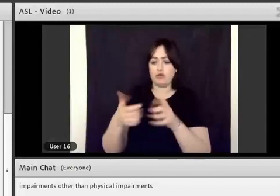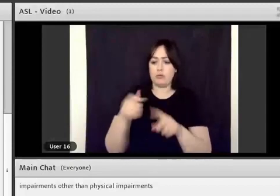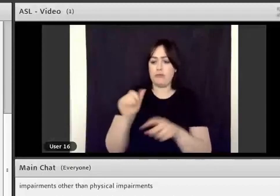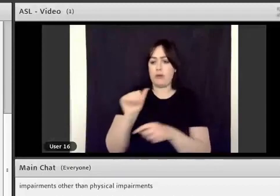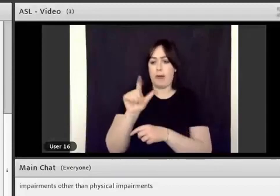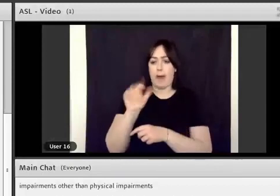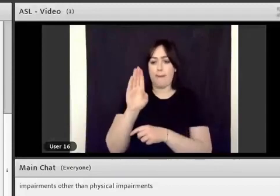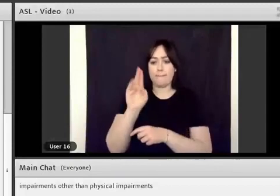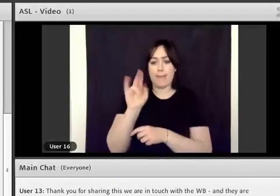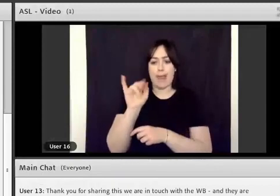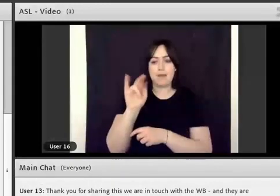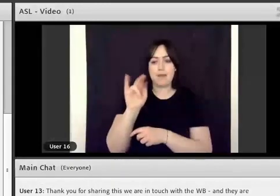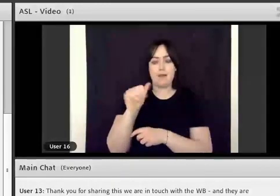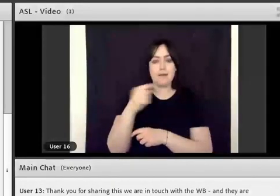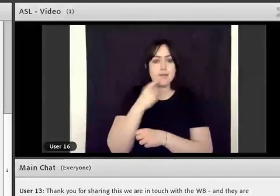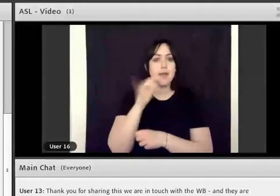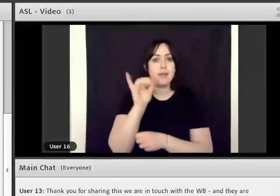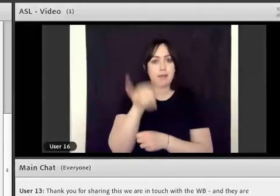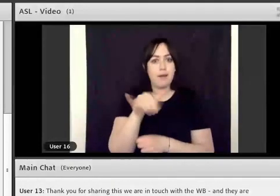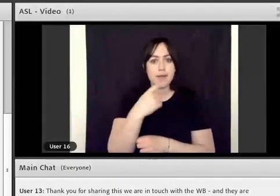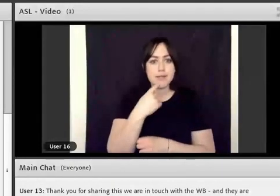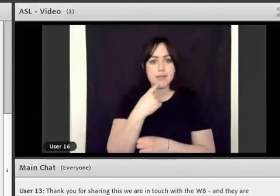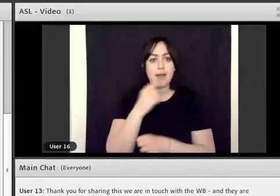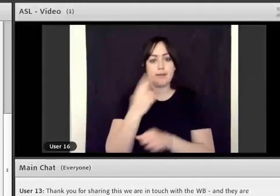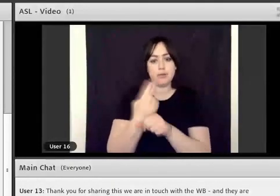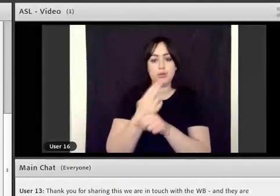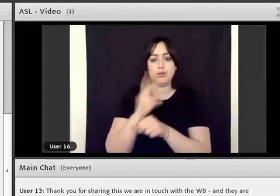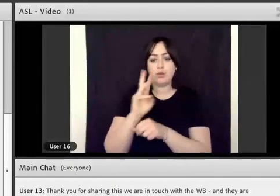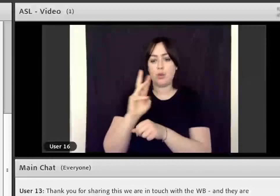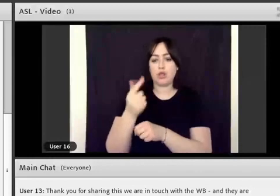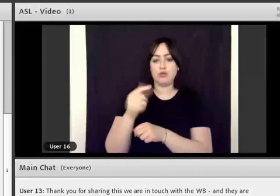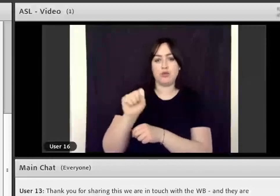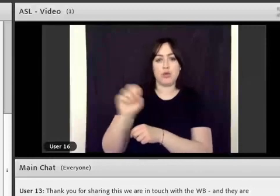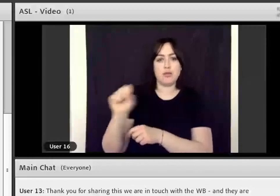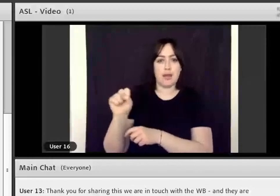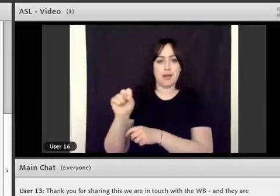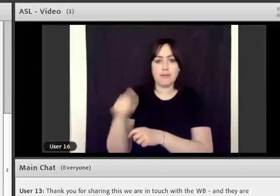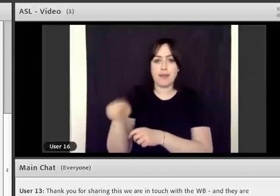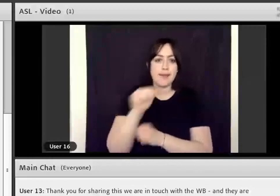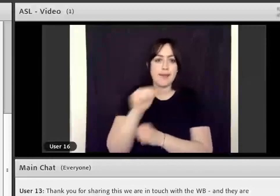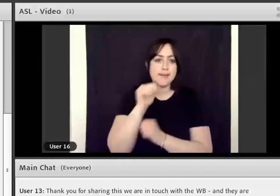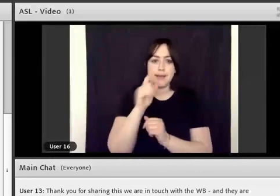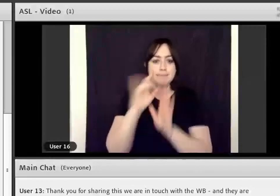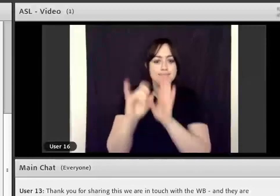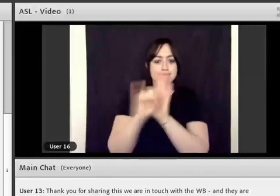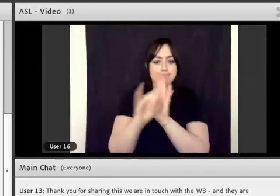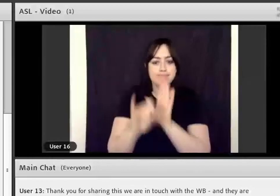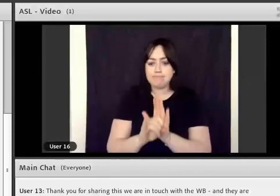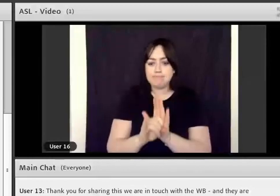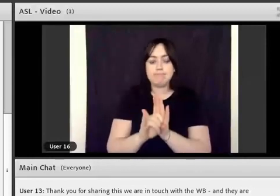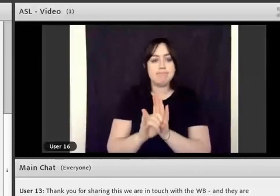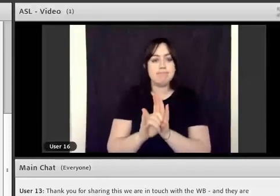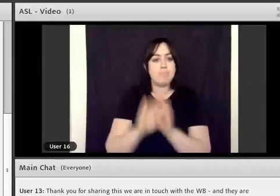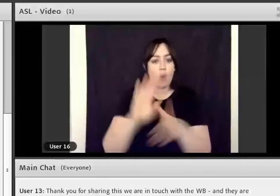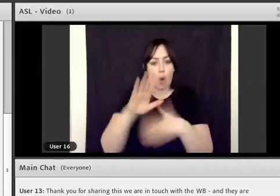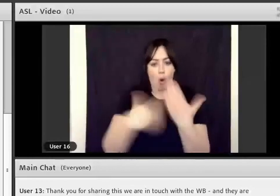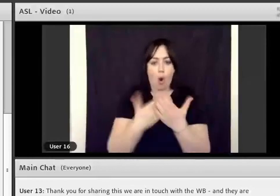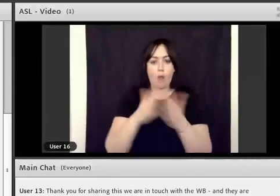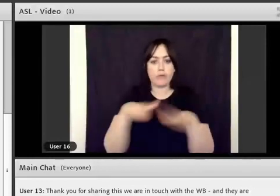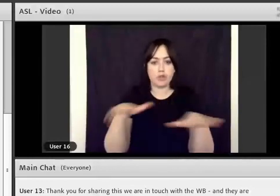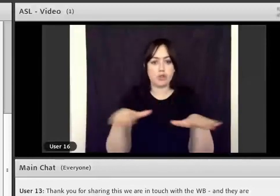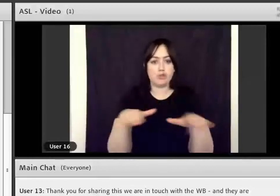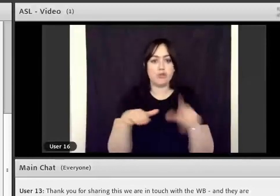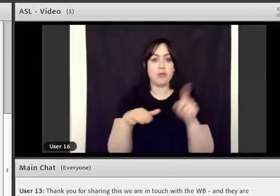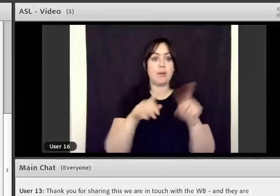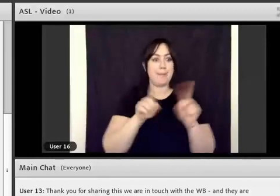that. When they used the watching group short set, they did not identify all the children that the CFM can identify. So your experience